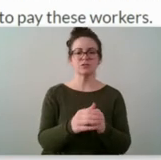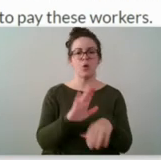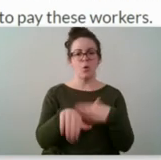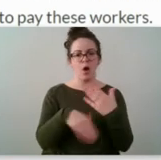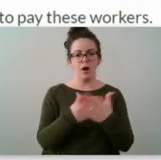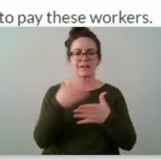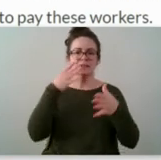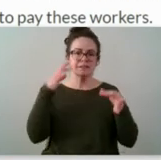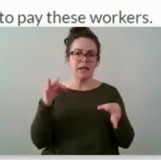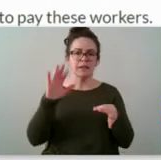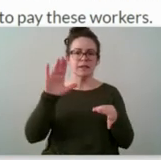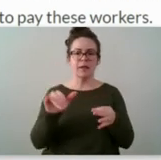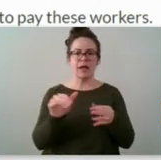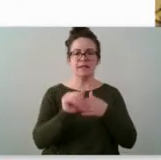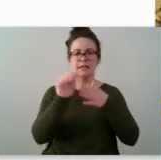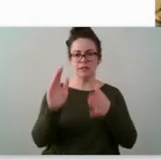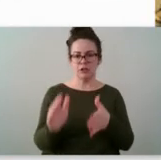community.